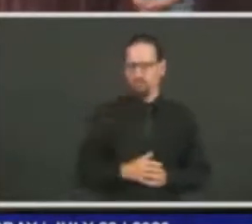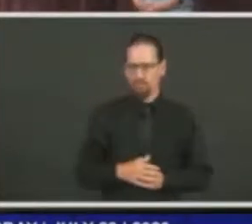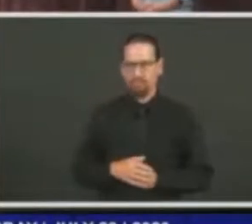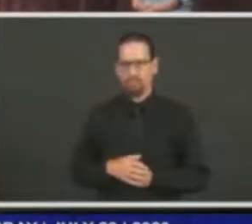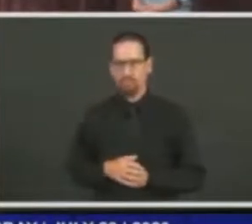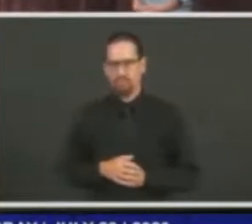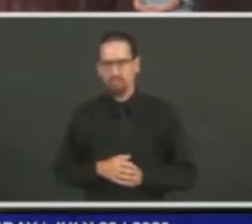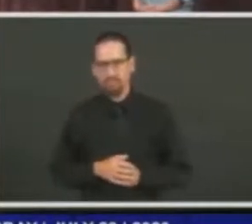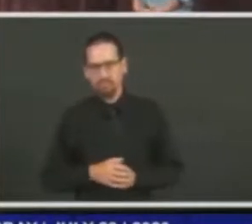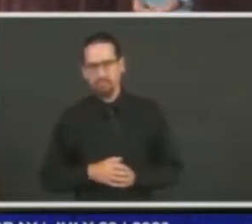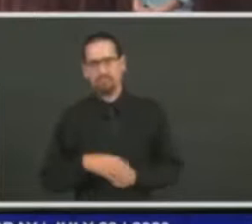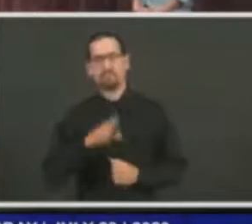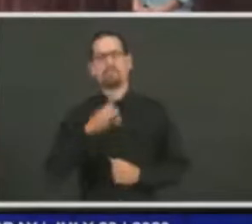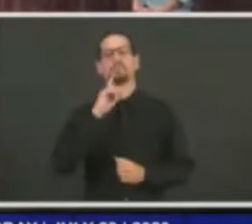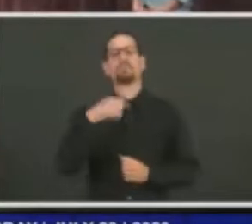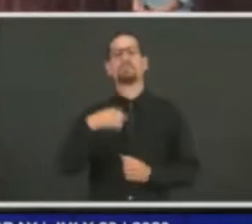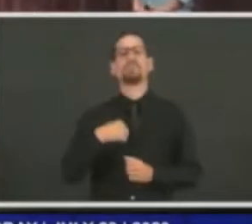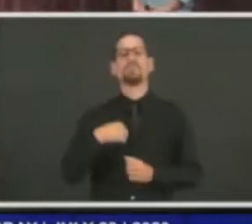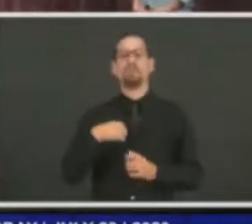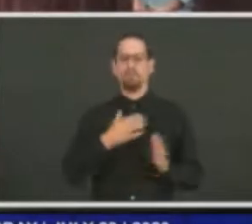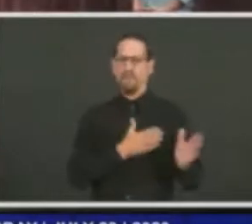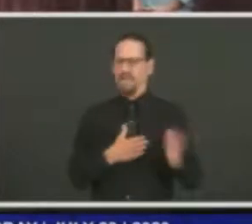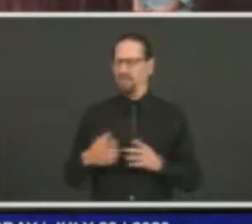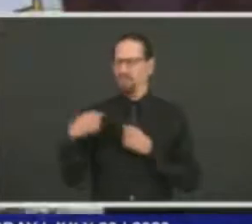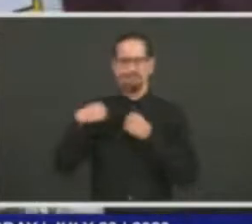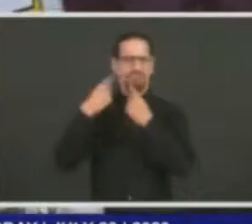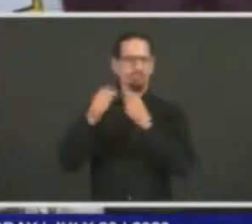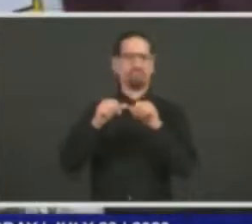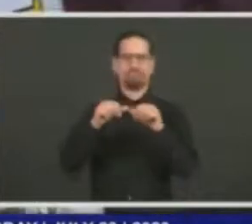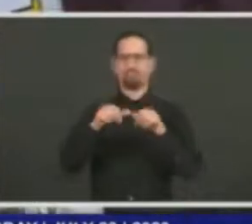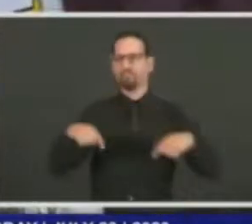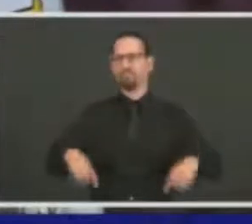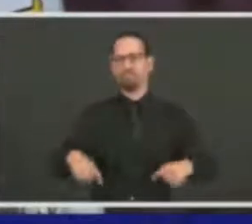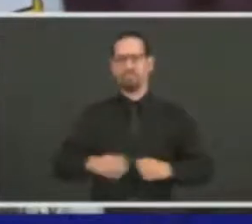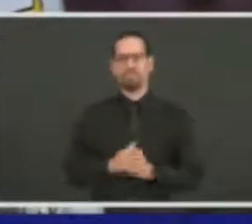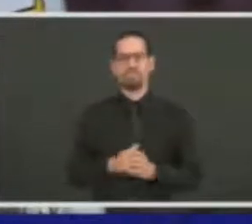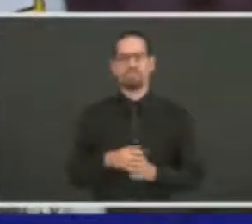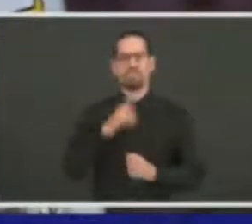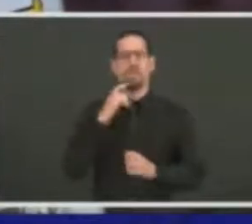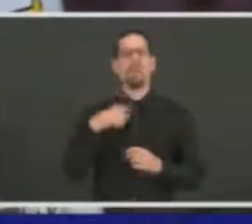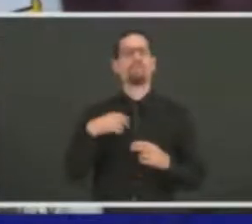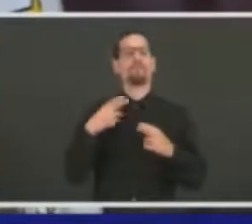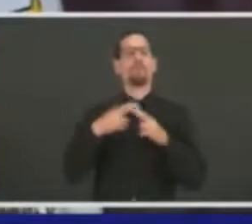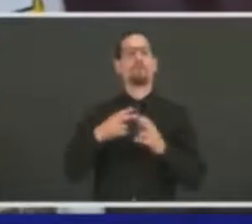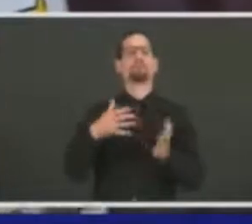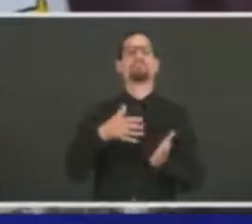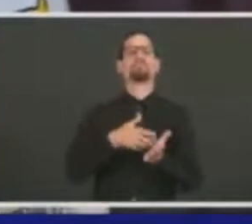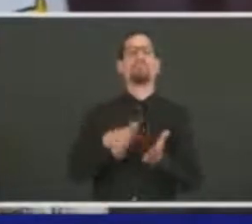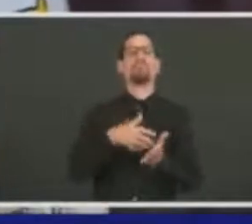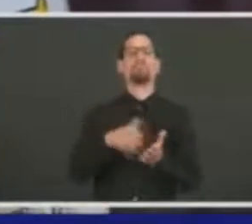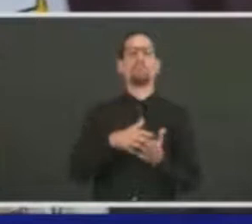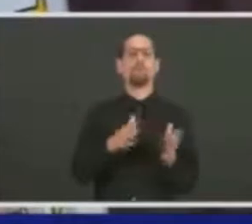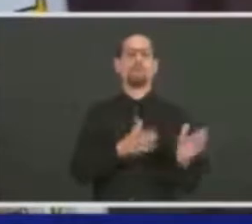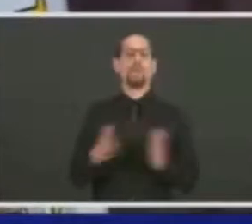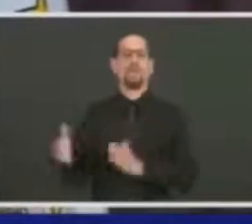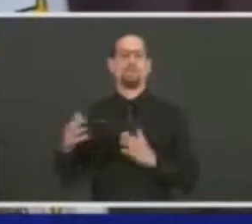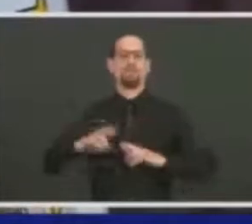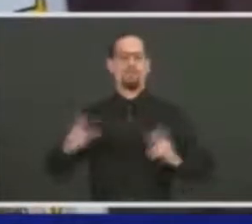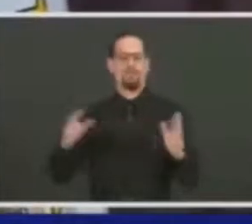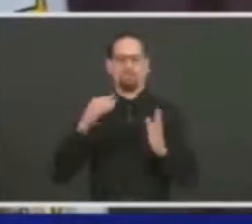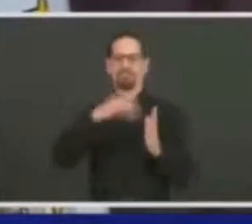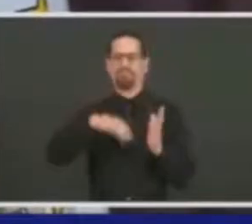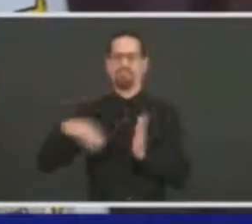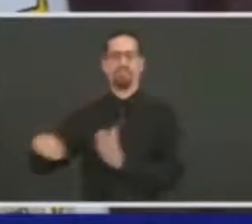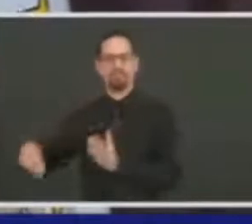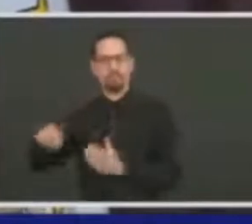all along. So we have draft plans of what we're going to do differently in different communities. For example, Central Falls, you